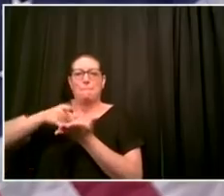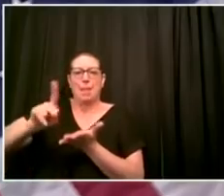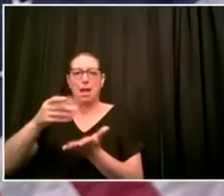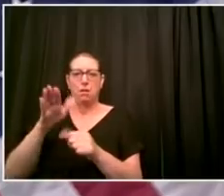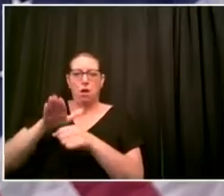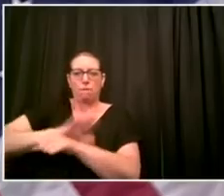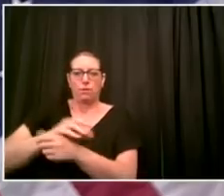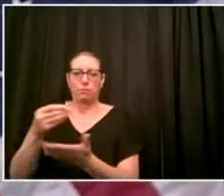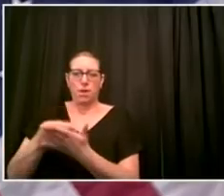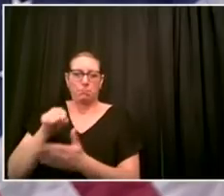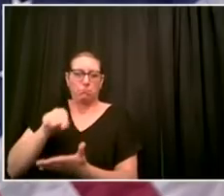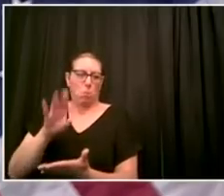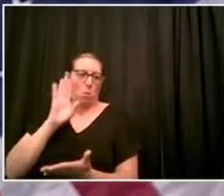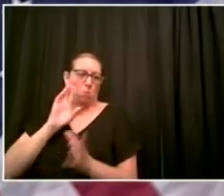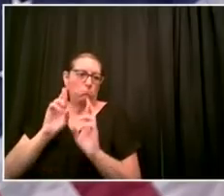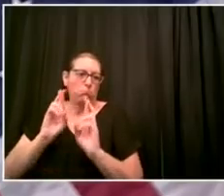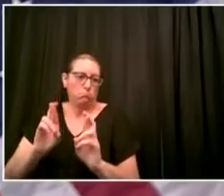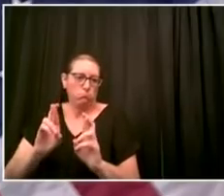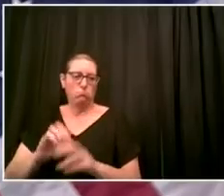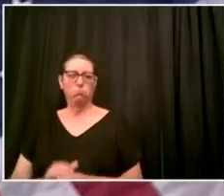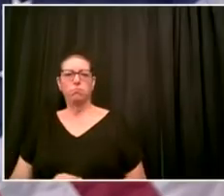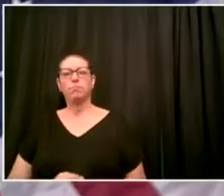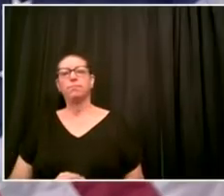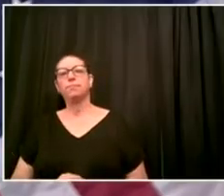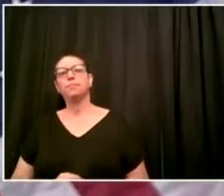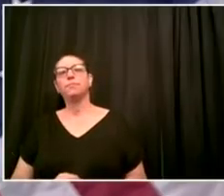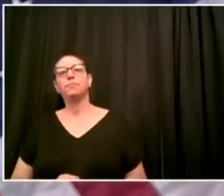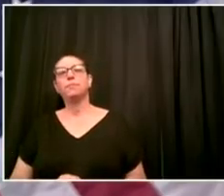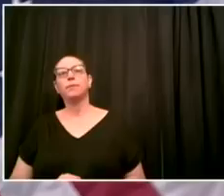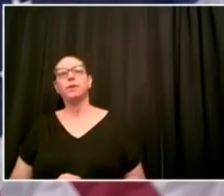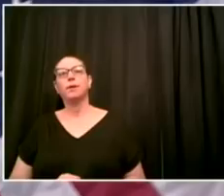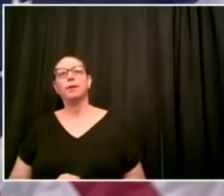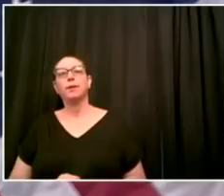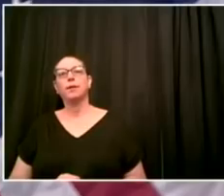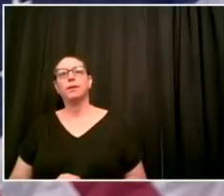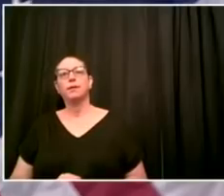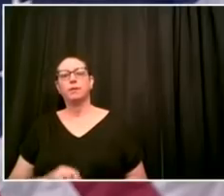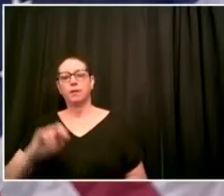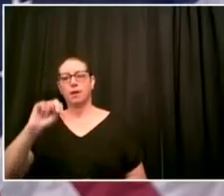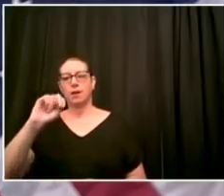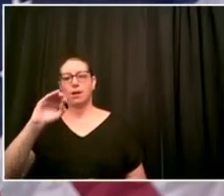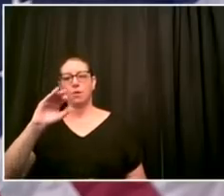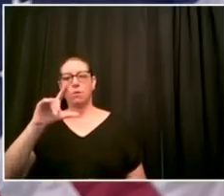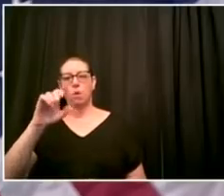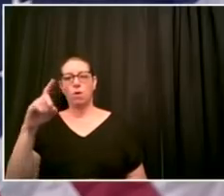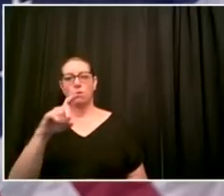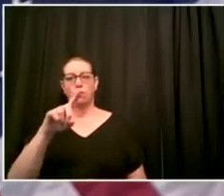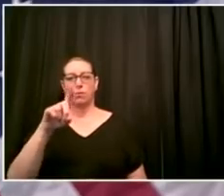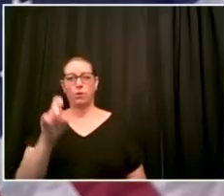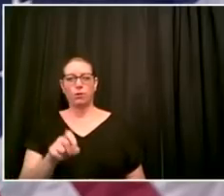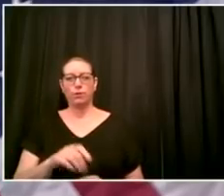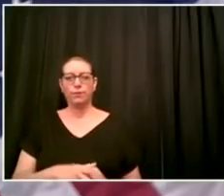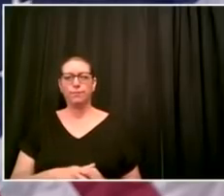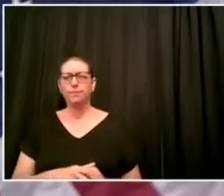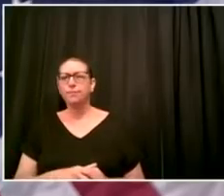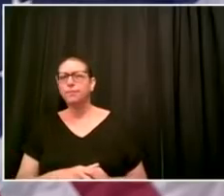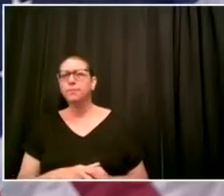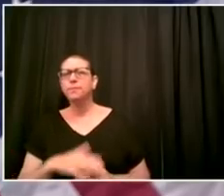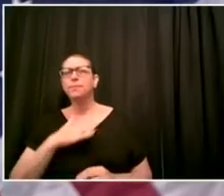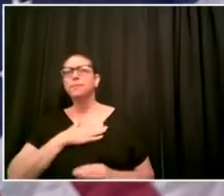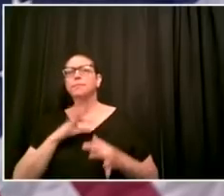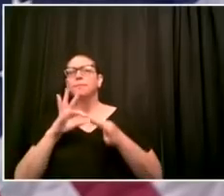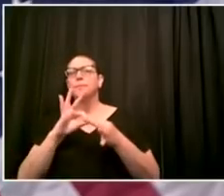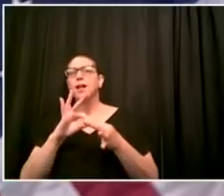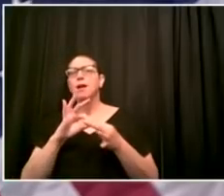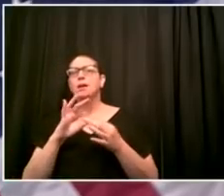everyone. Just a question about contact tracing. Are there any concerns about people not wanting to share